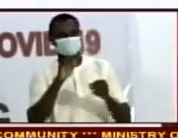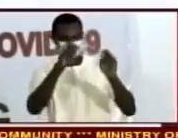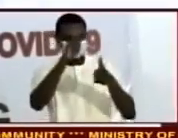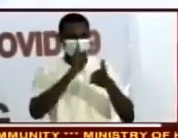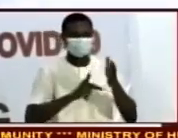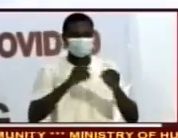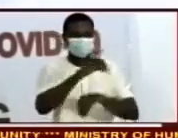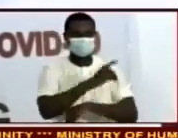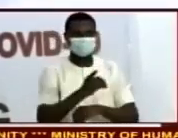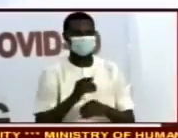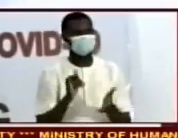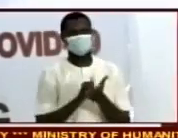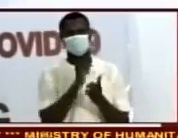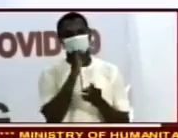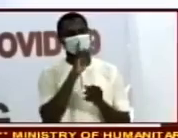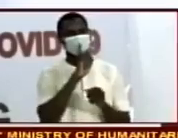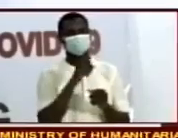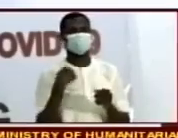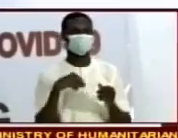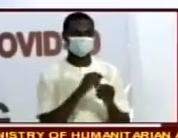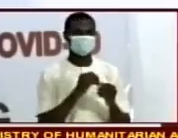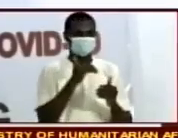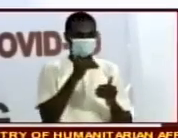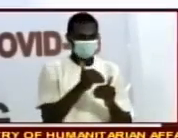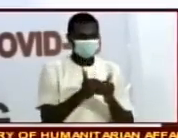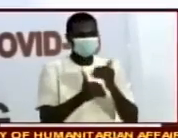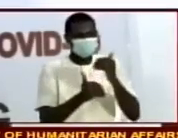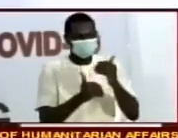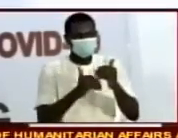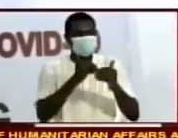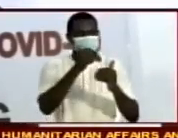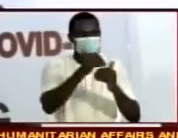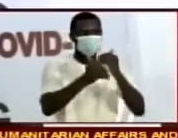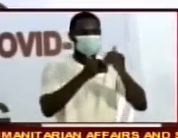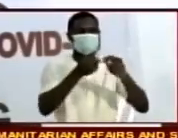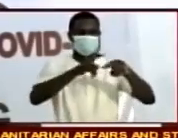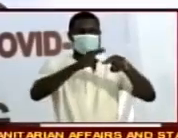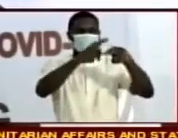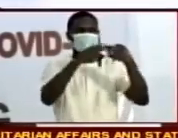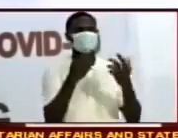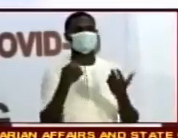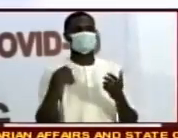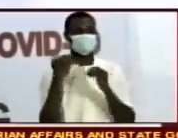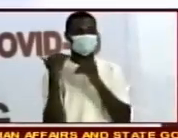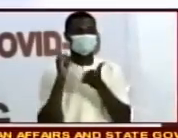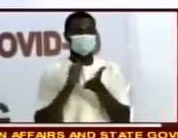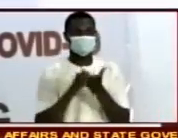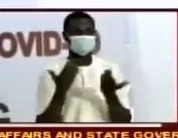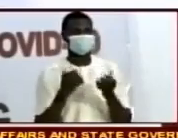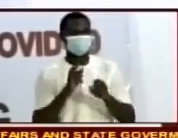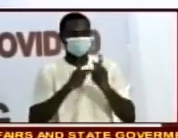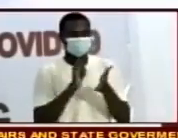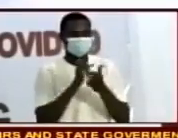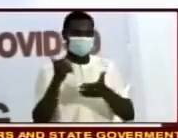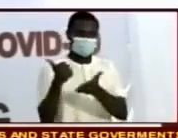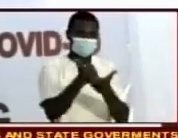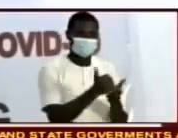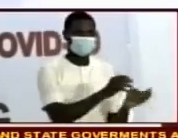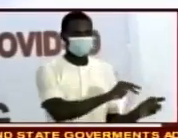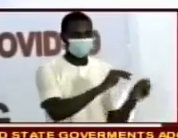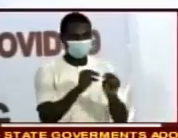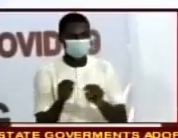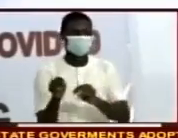the baseline where we are, and we'll get to the numbers where we want to get to. It's still dependent on the supply chain, but there's nothing that we're working